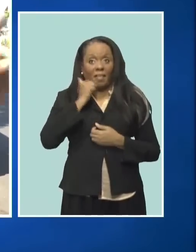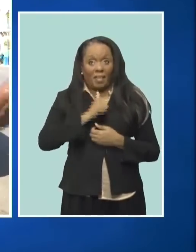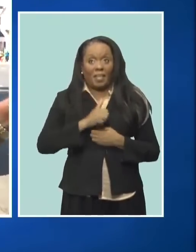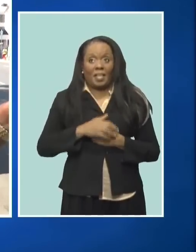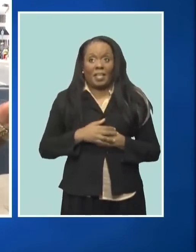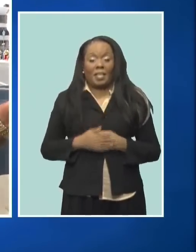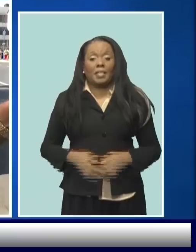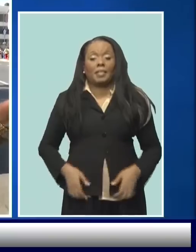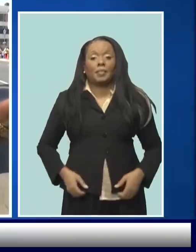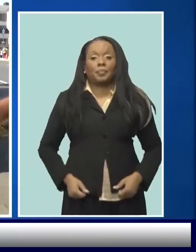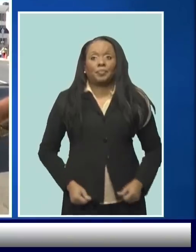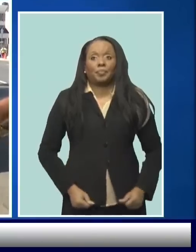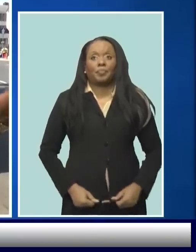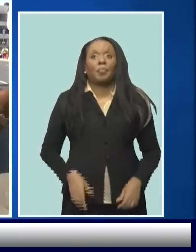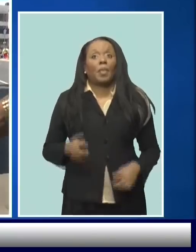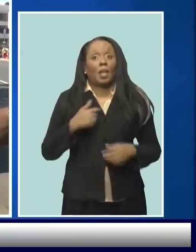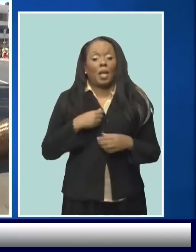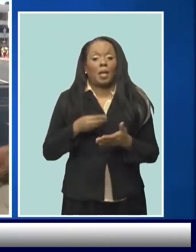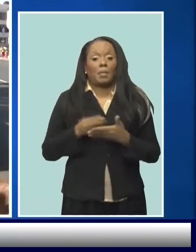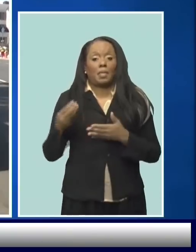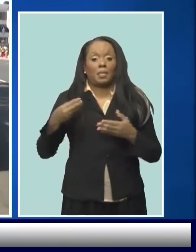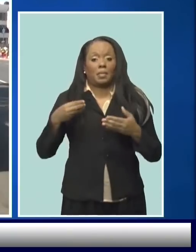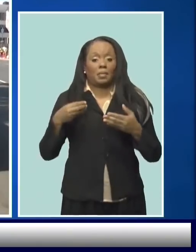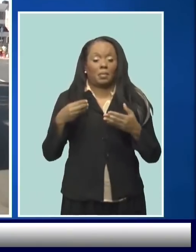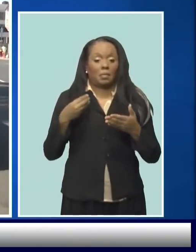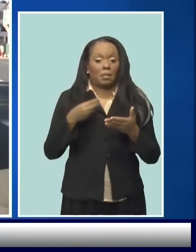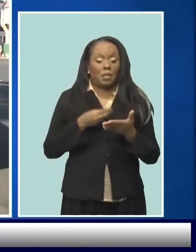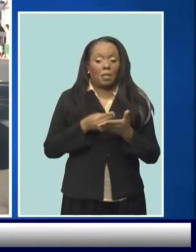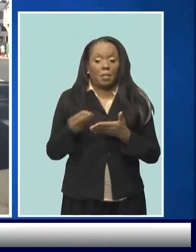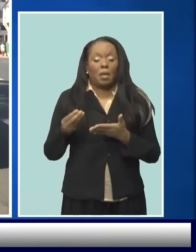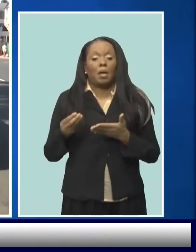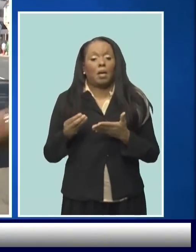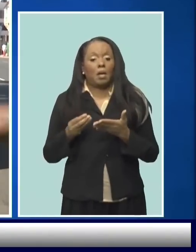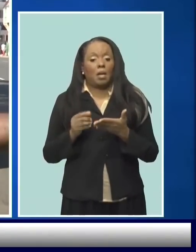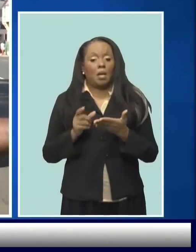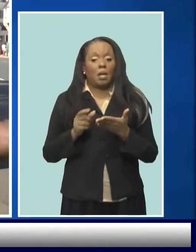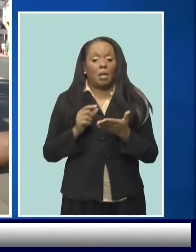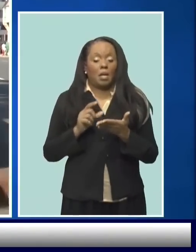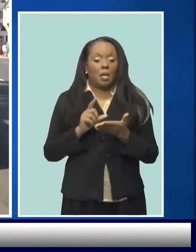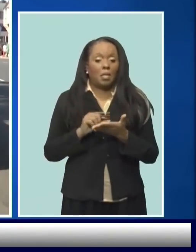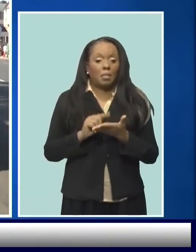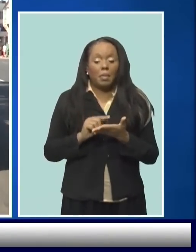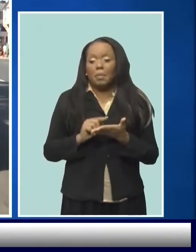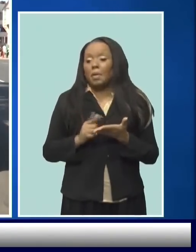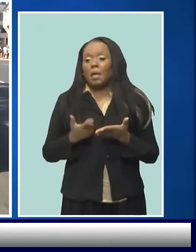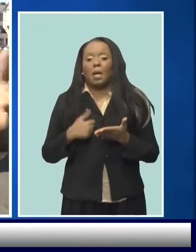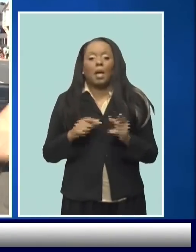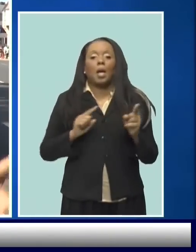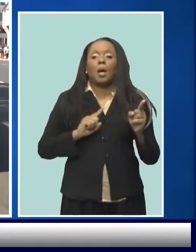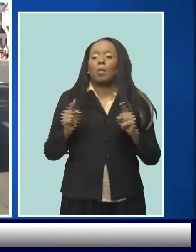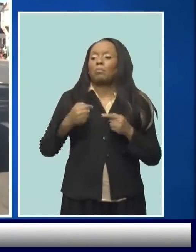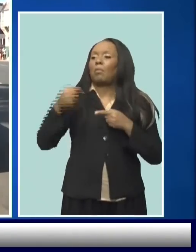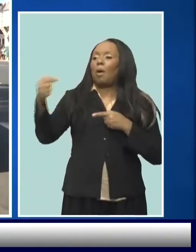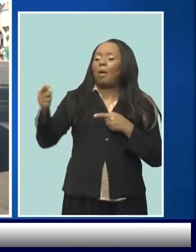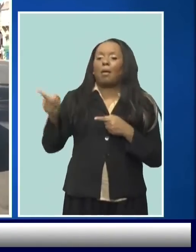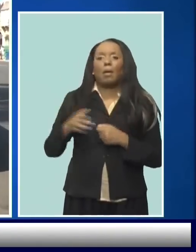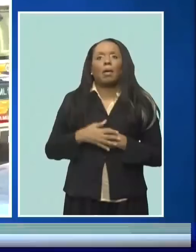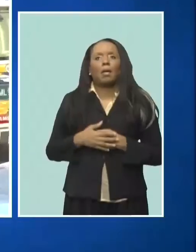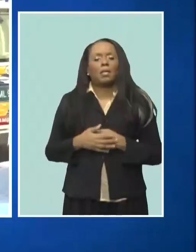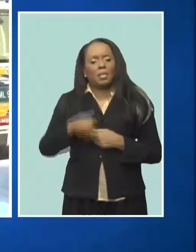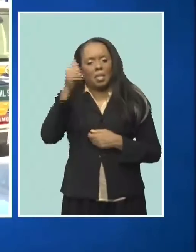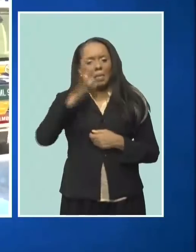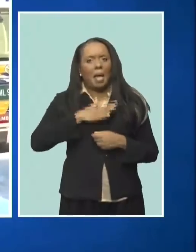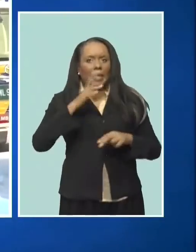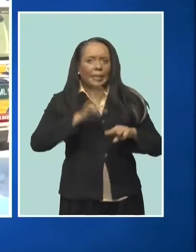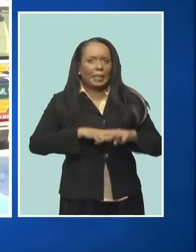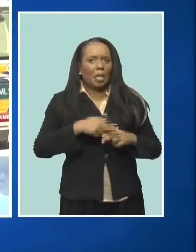go to the racing pool, deliver it there, and then come up for mine. So I pay him what I can cross. And I take it from him. He was there sitting